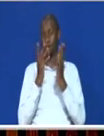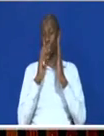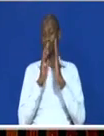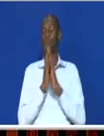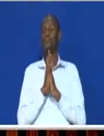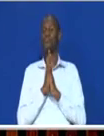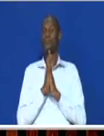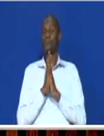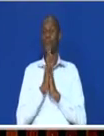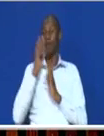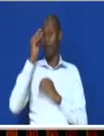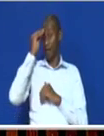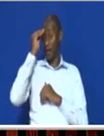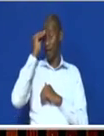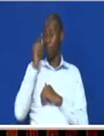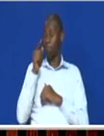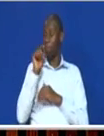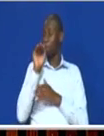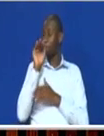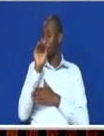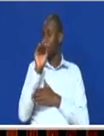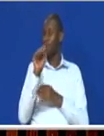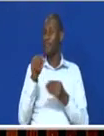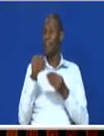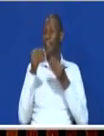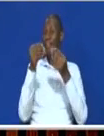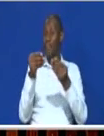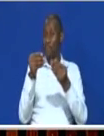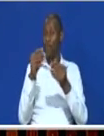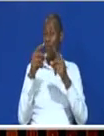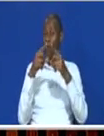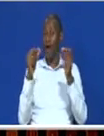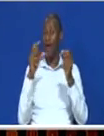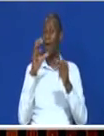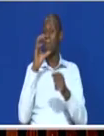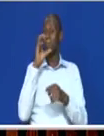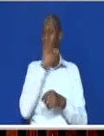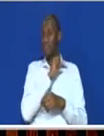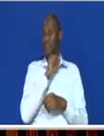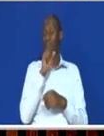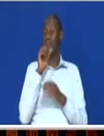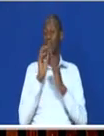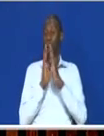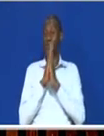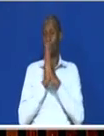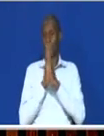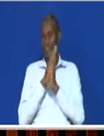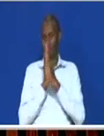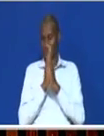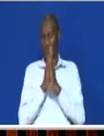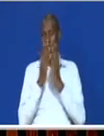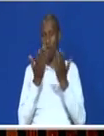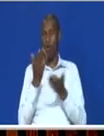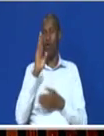the learner is asked to supply some words that have been omitted in a passage. This is basically what we call the